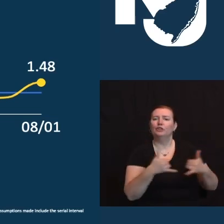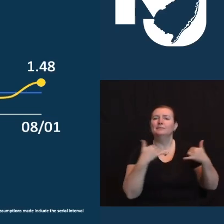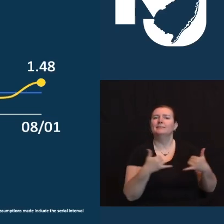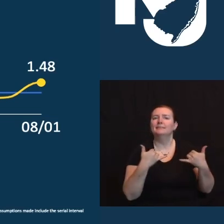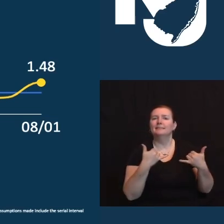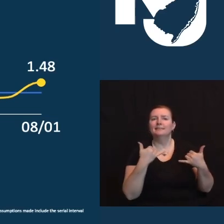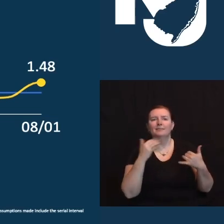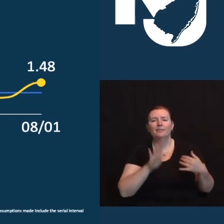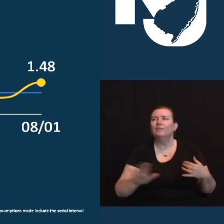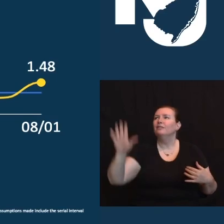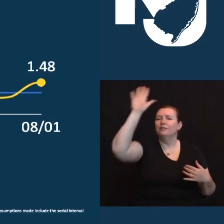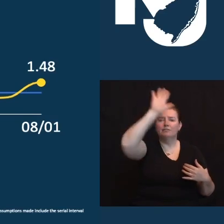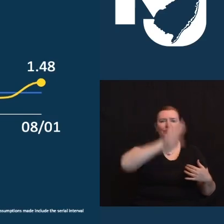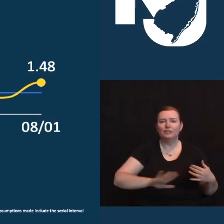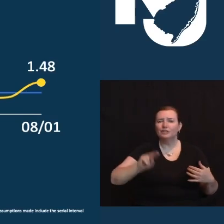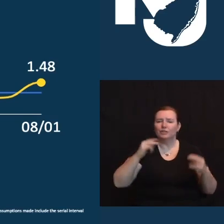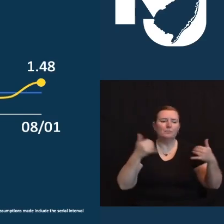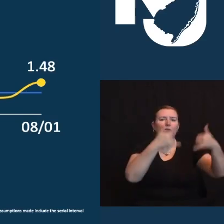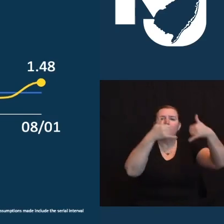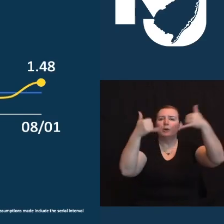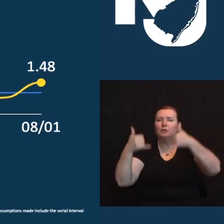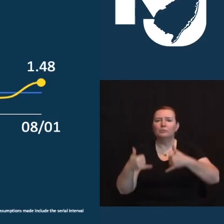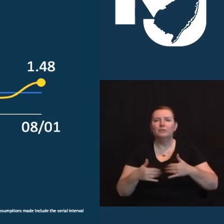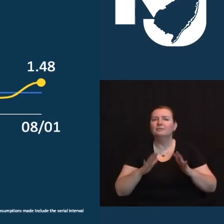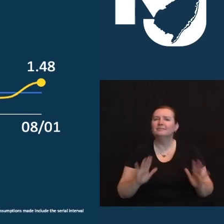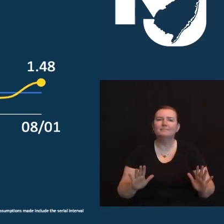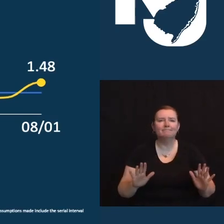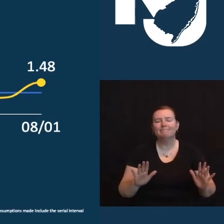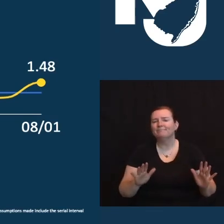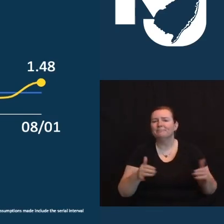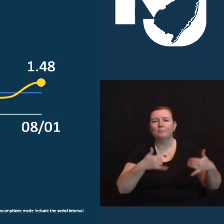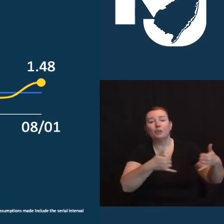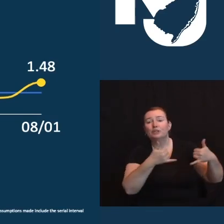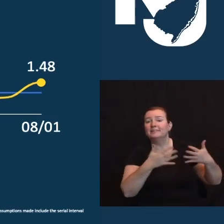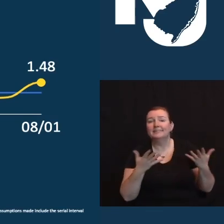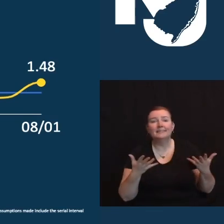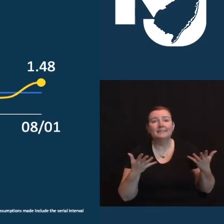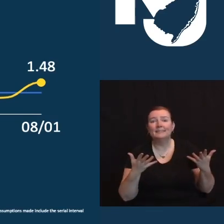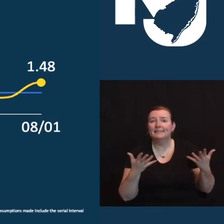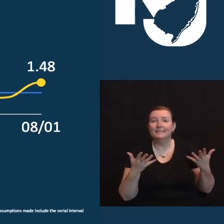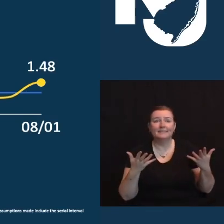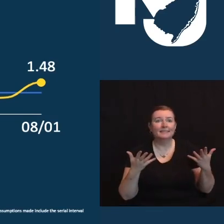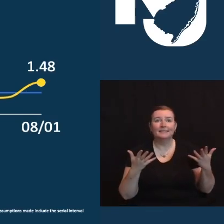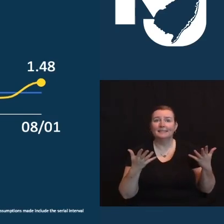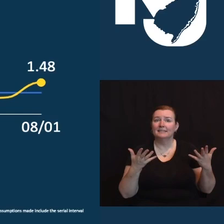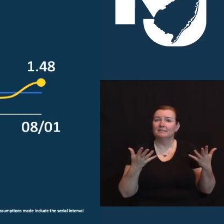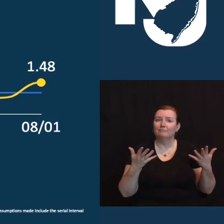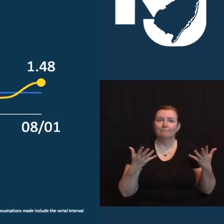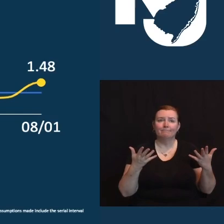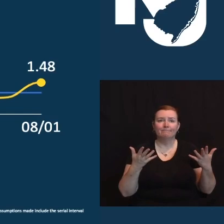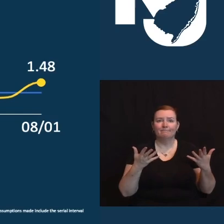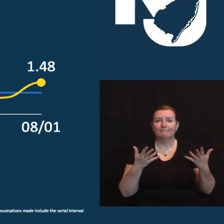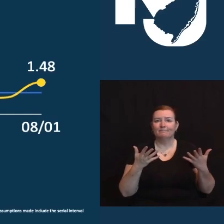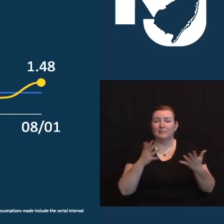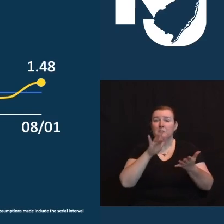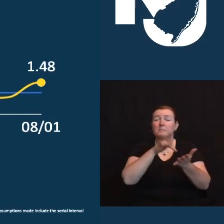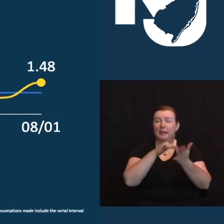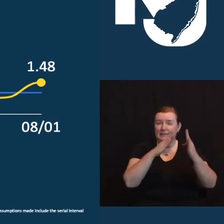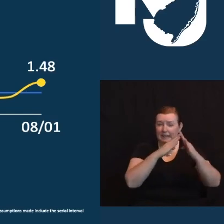the state. And again, I refer to the parties among other places in Middletown, which has led